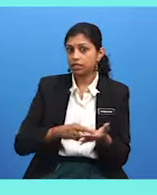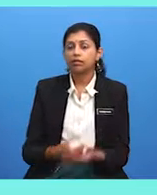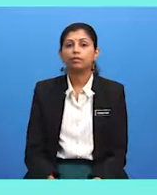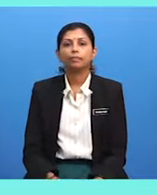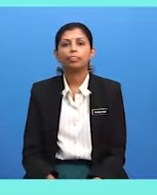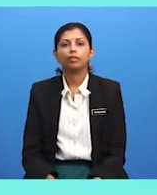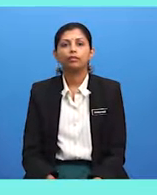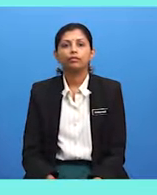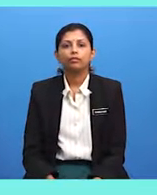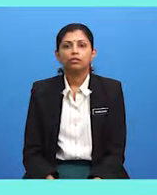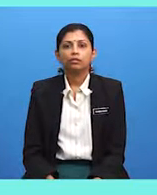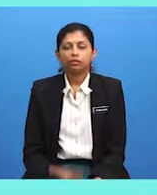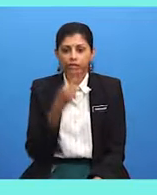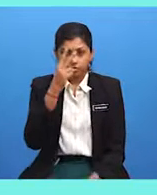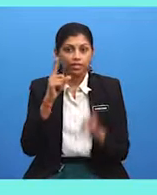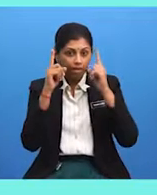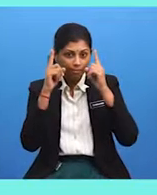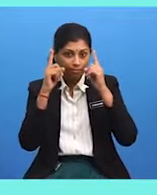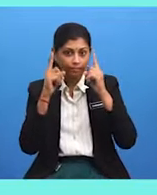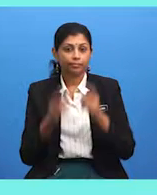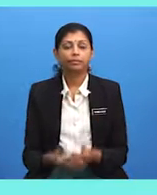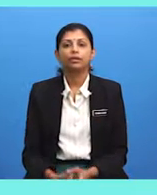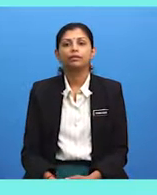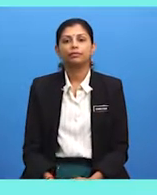Let's look at another example.